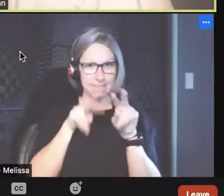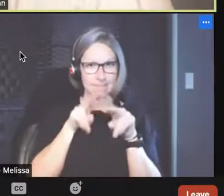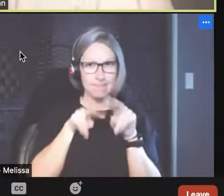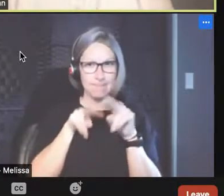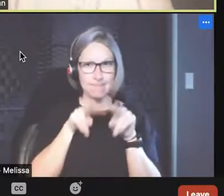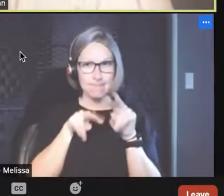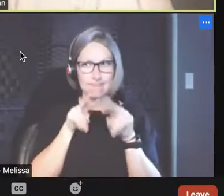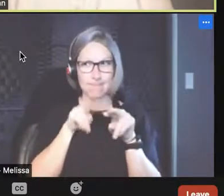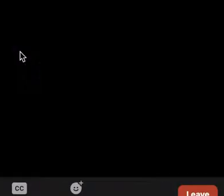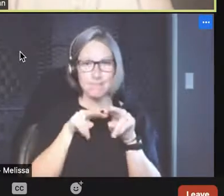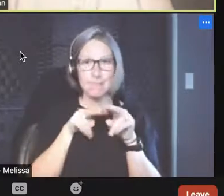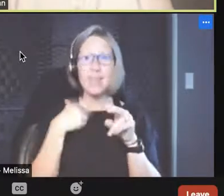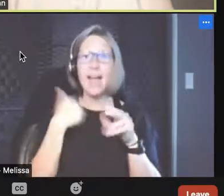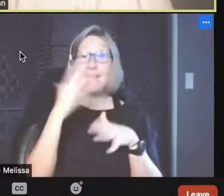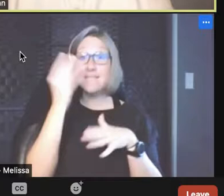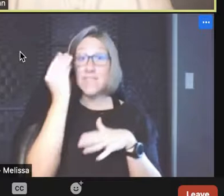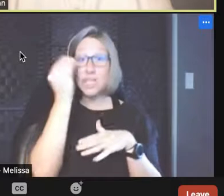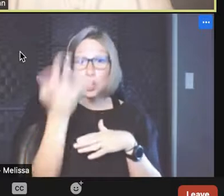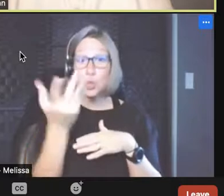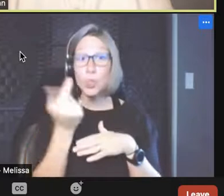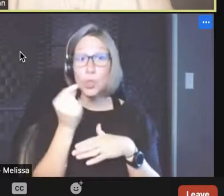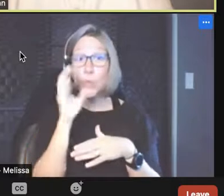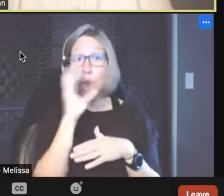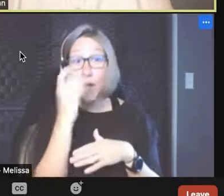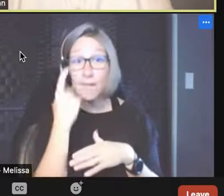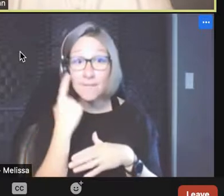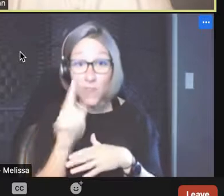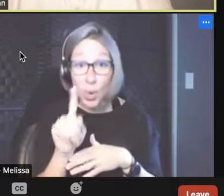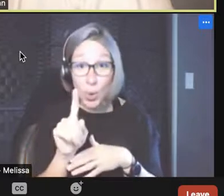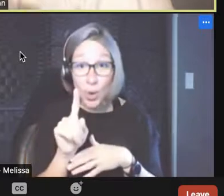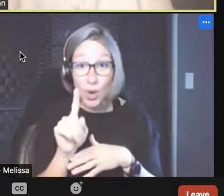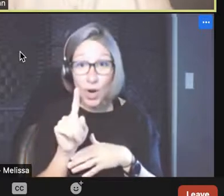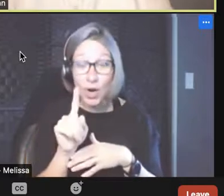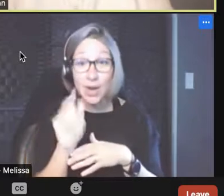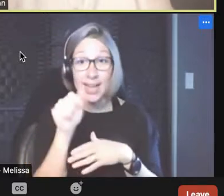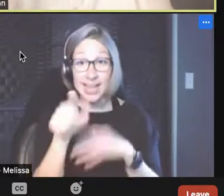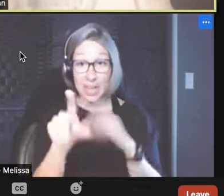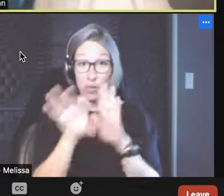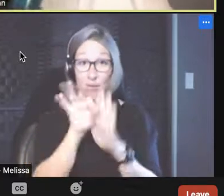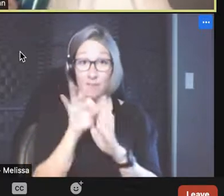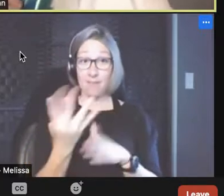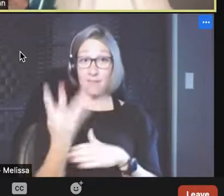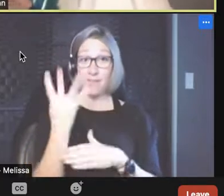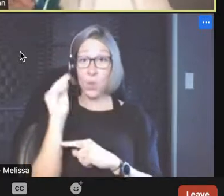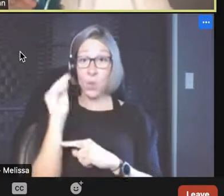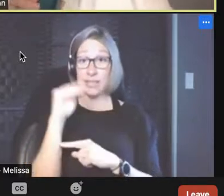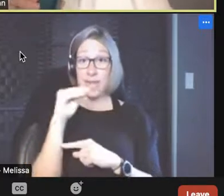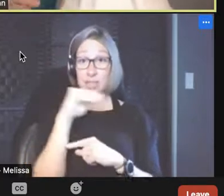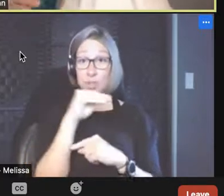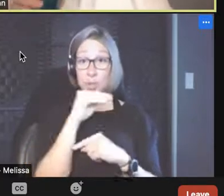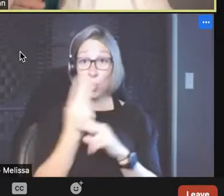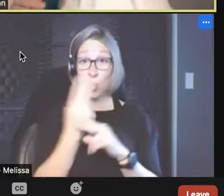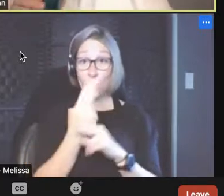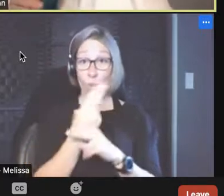So now that I've told you what to look for, can you find 4 dinosaurs wearing roller